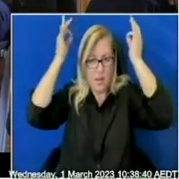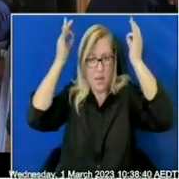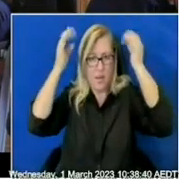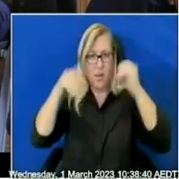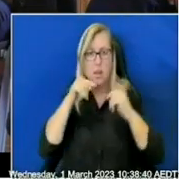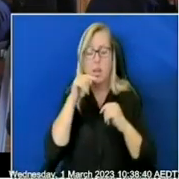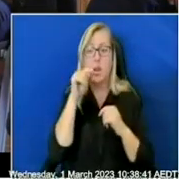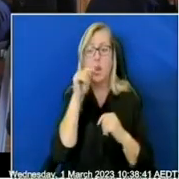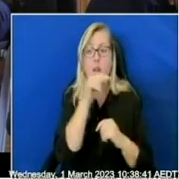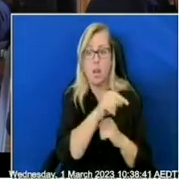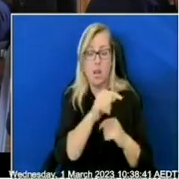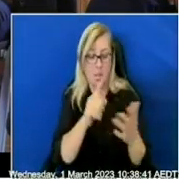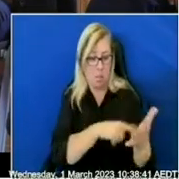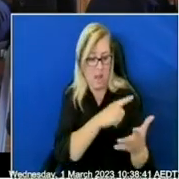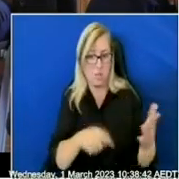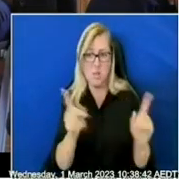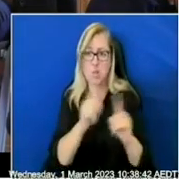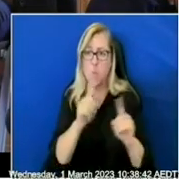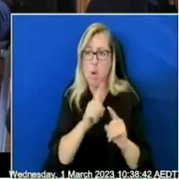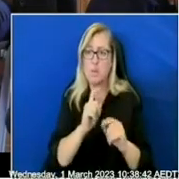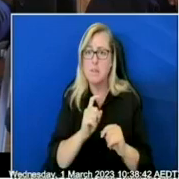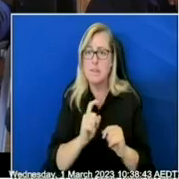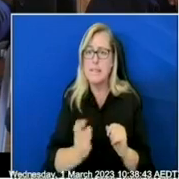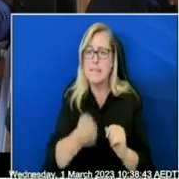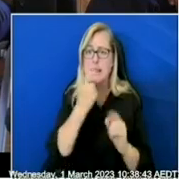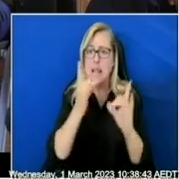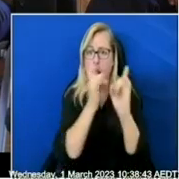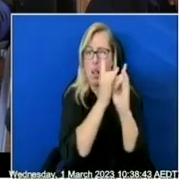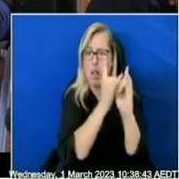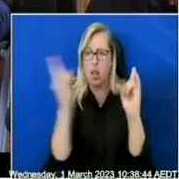coat hook. Mm. And this scar